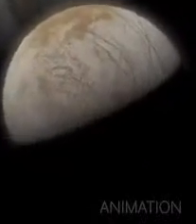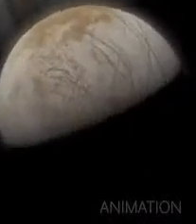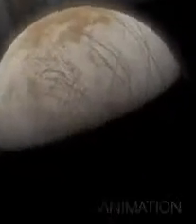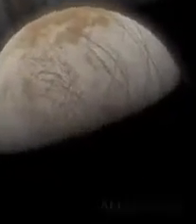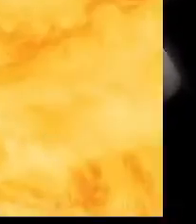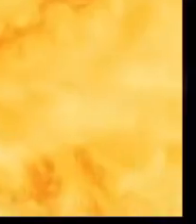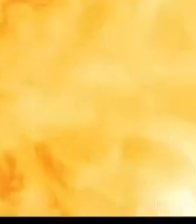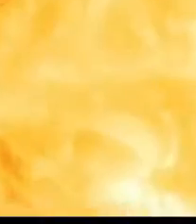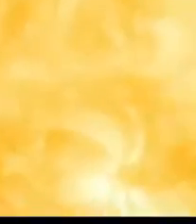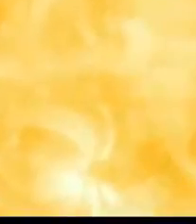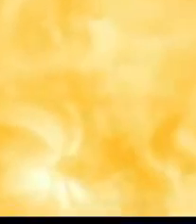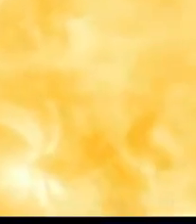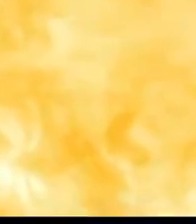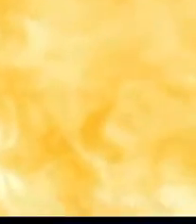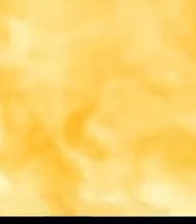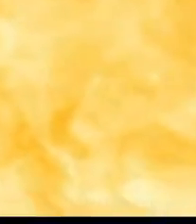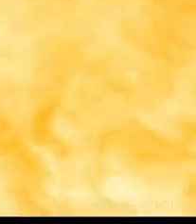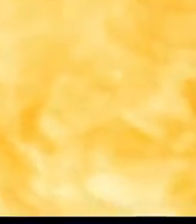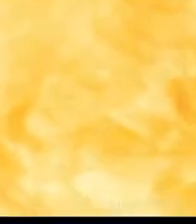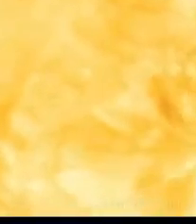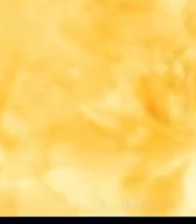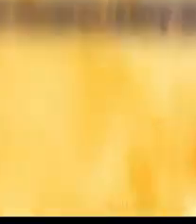e e